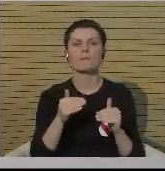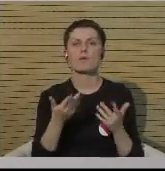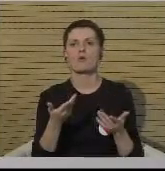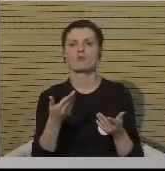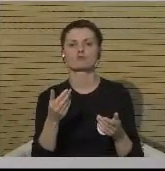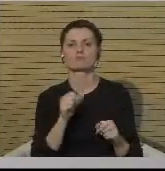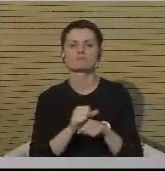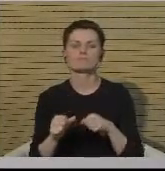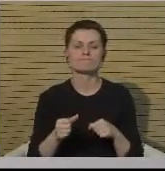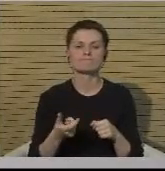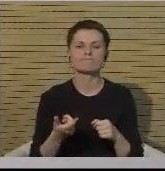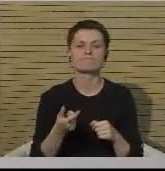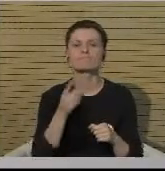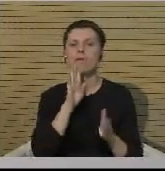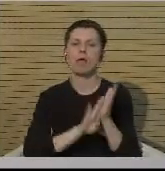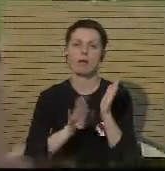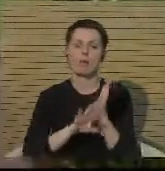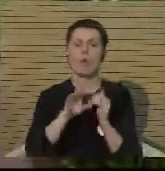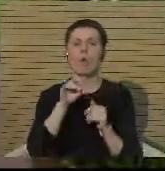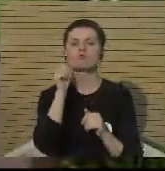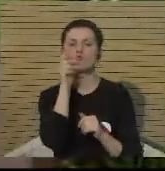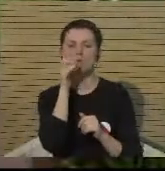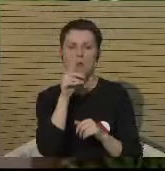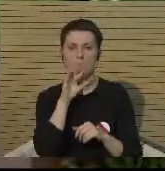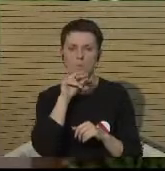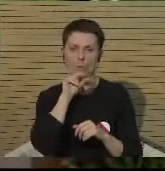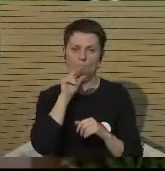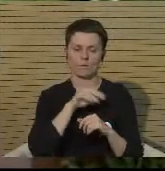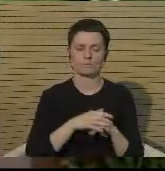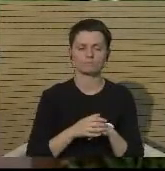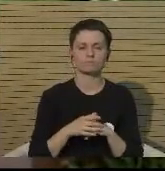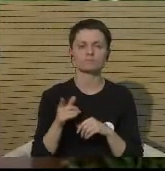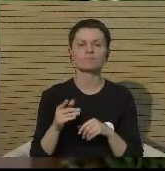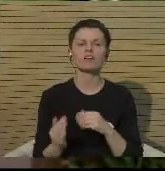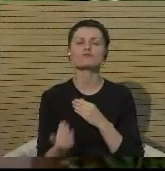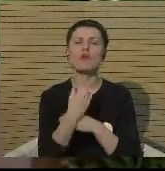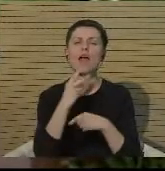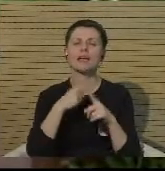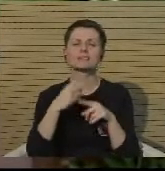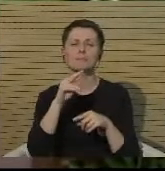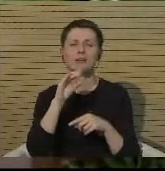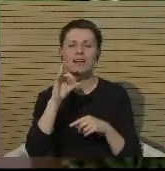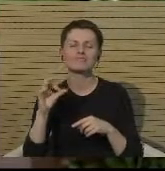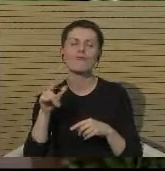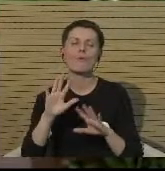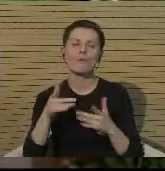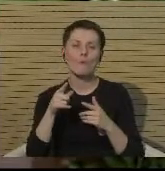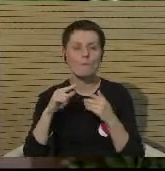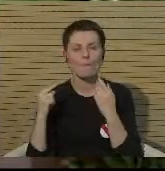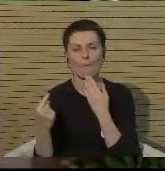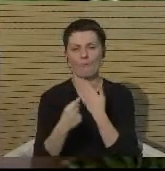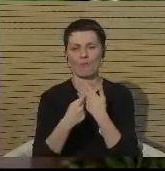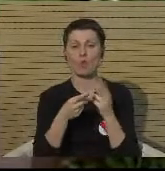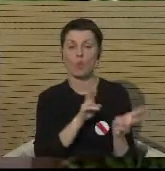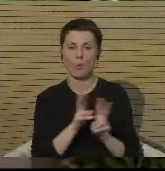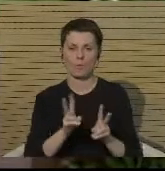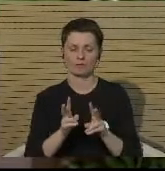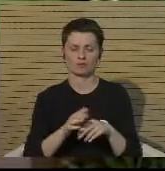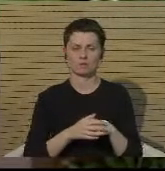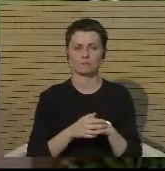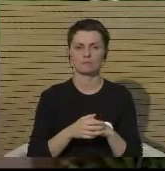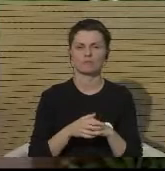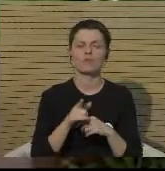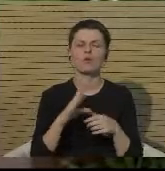of a translation. And Eastern Express is a metaphor, is